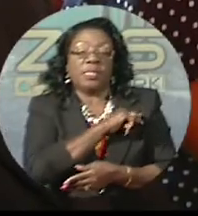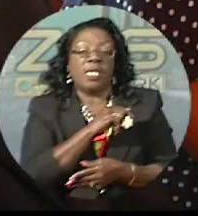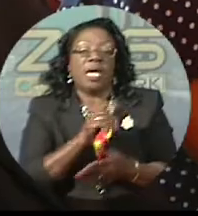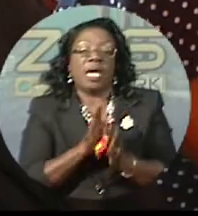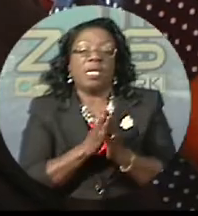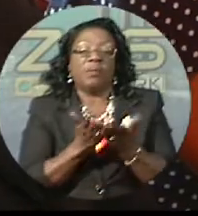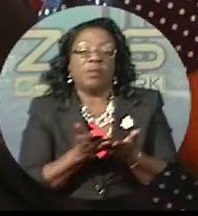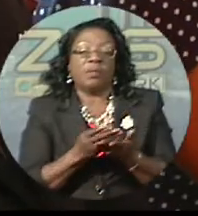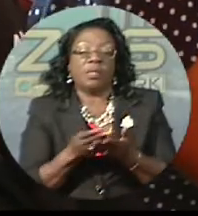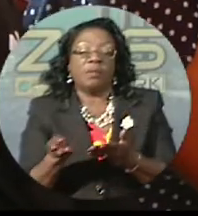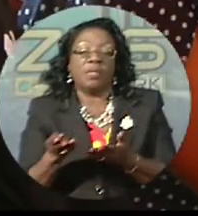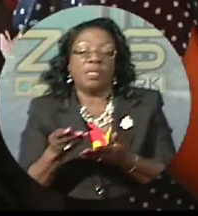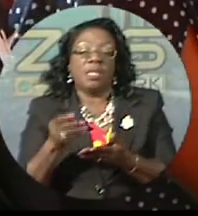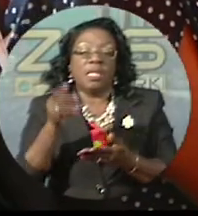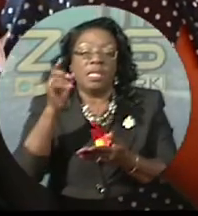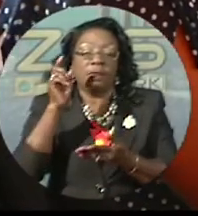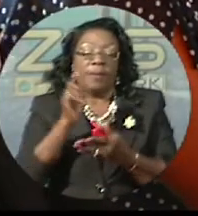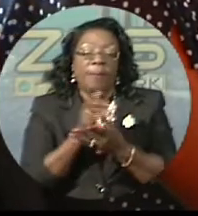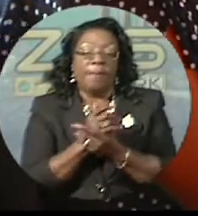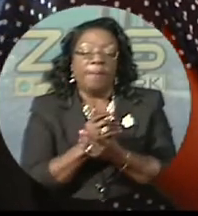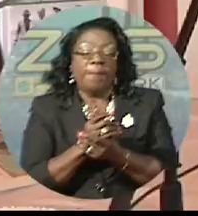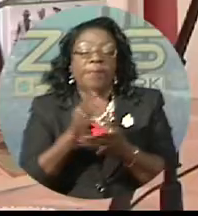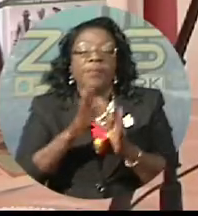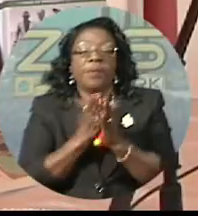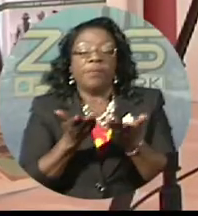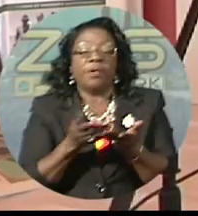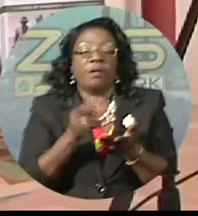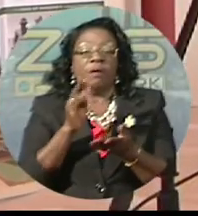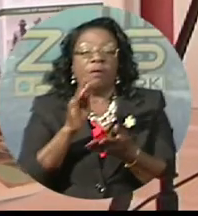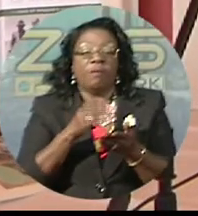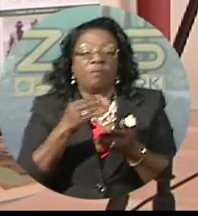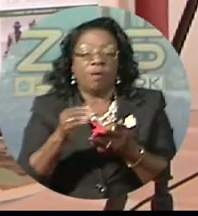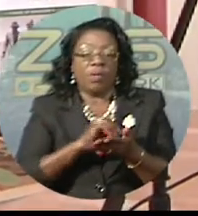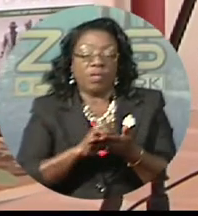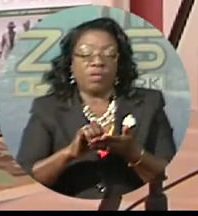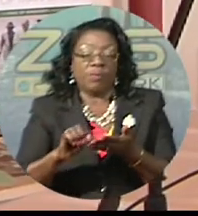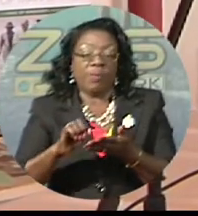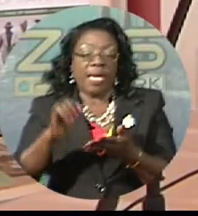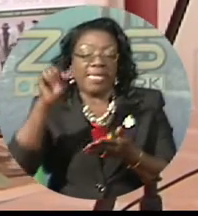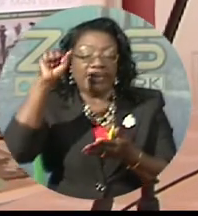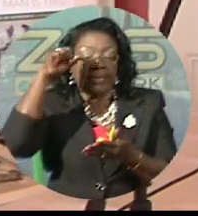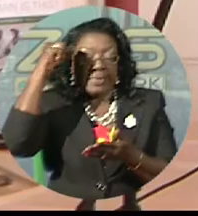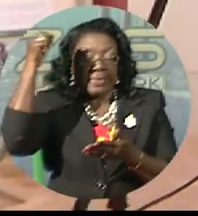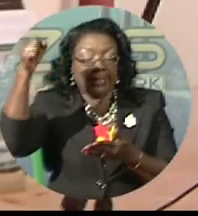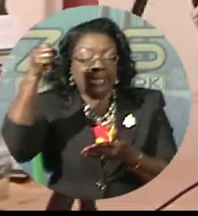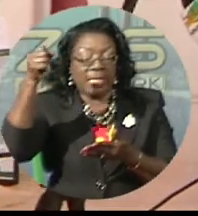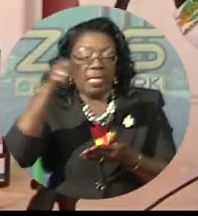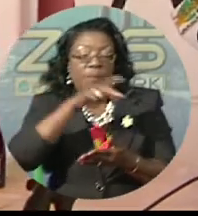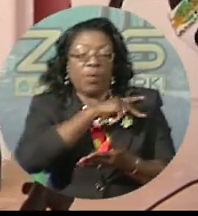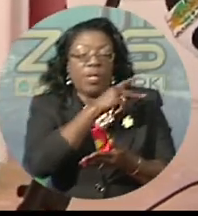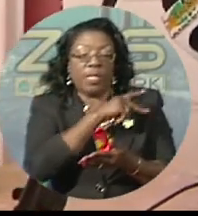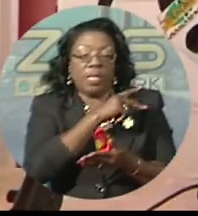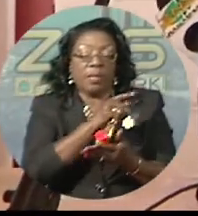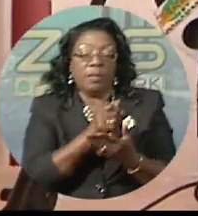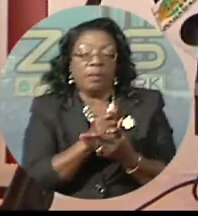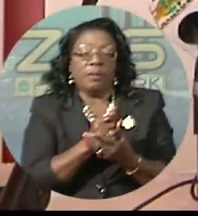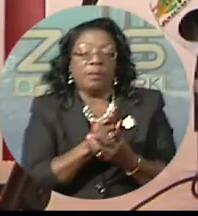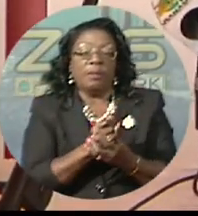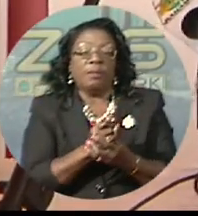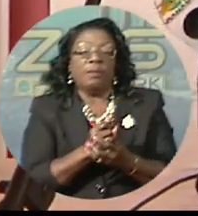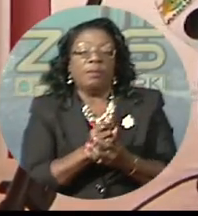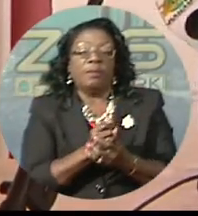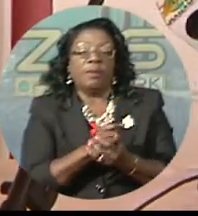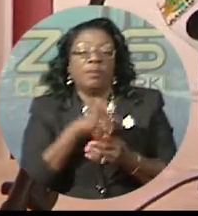book's publisher, Deanne Gideman. The book's foreword is written by Sir Sidney Poitier, who also put Sir Orville in contact with